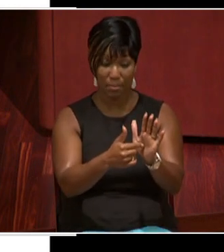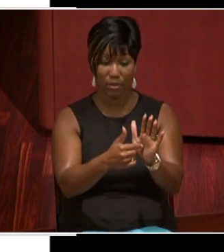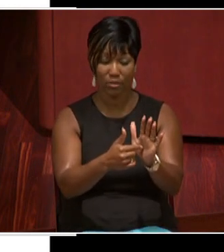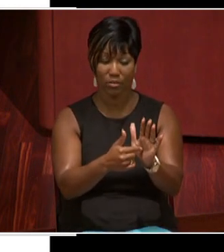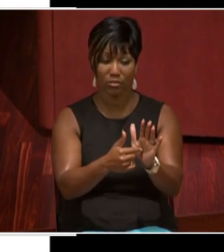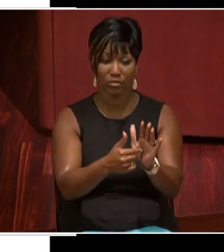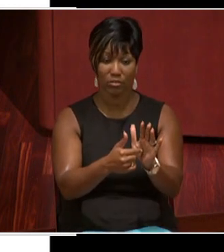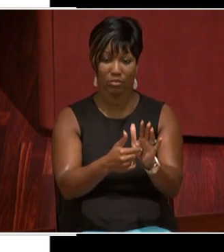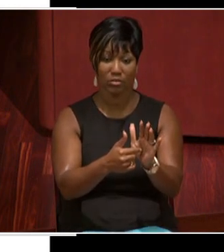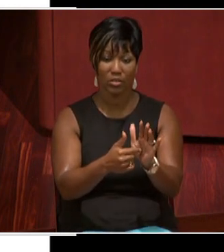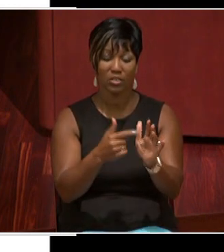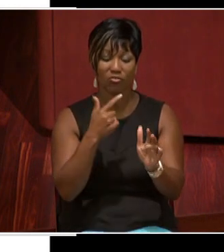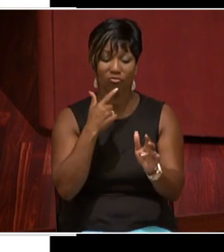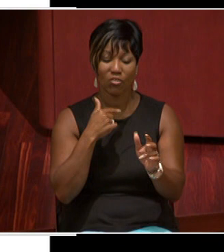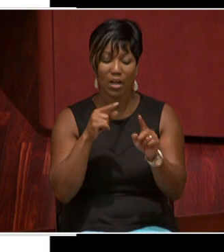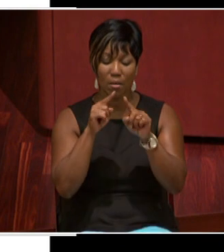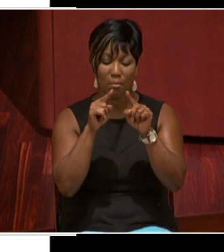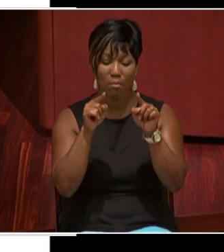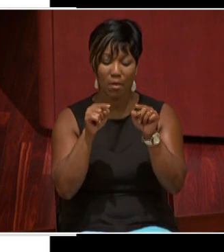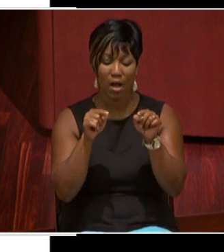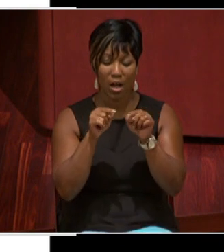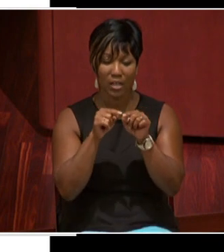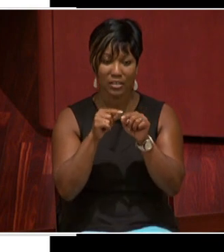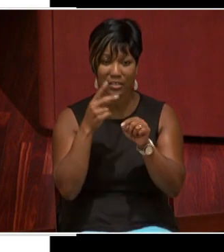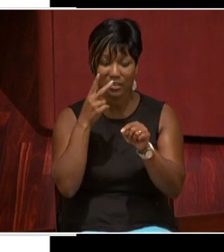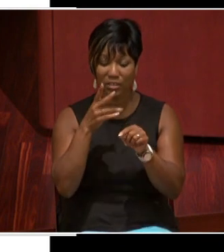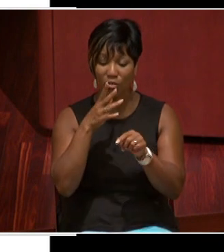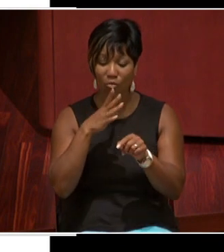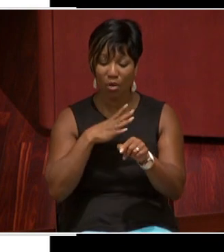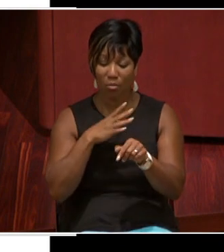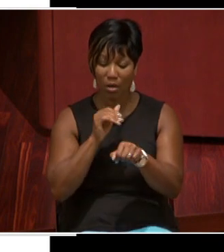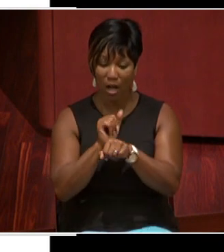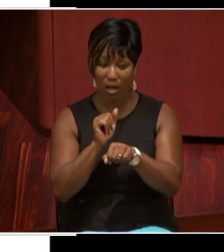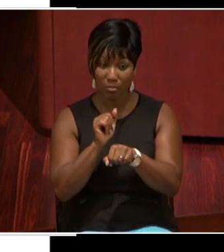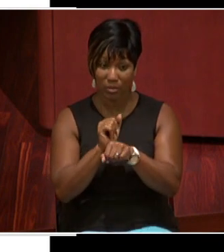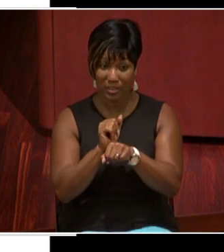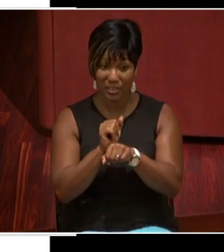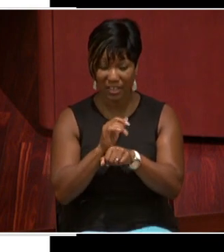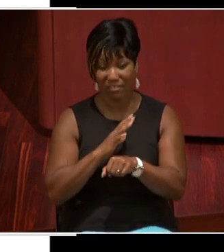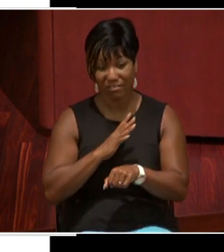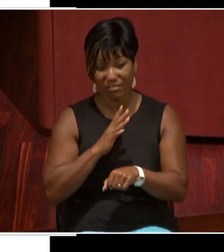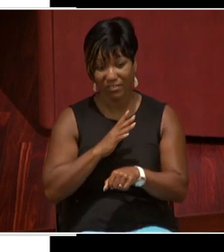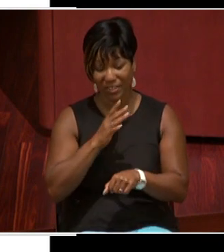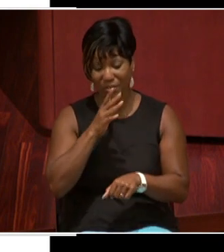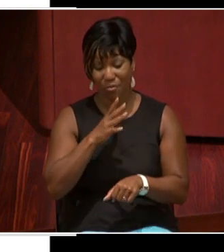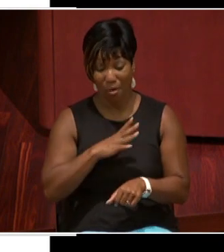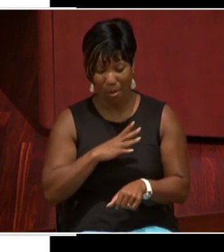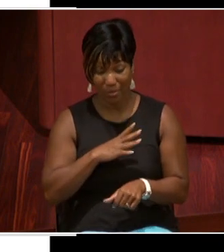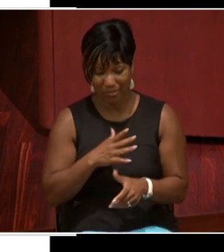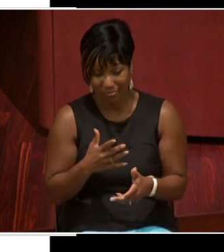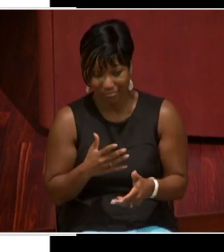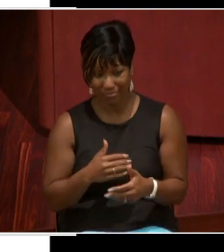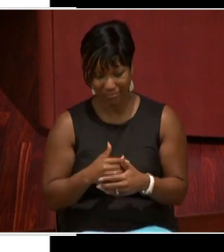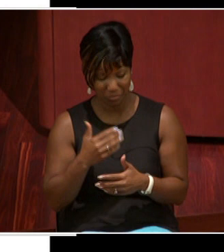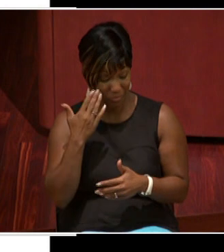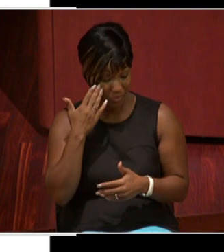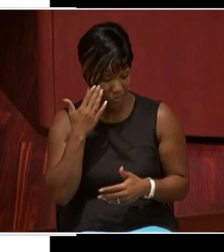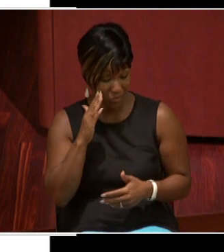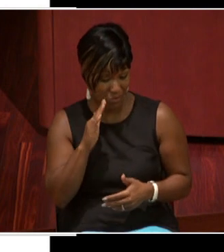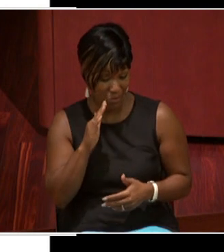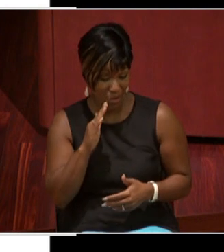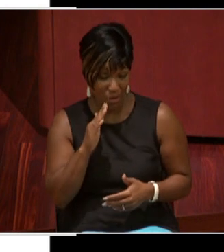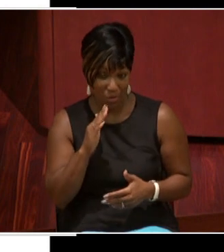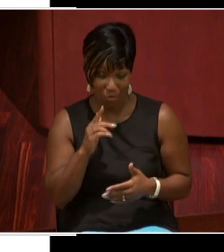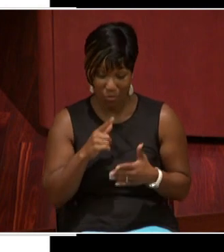with the red box, you see the women's occupation is listed as fancy women. So you never know what you might